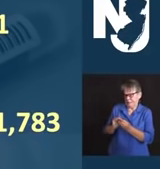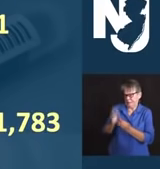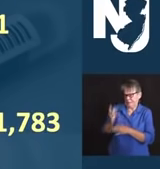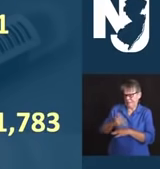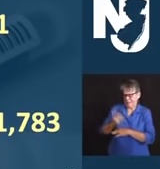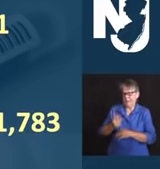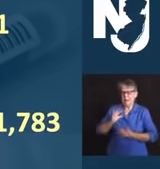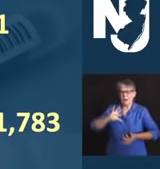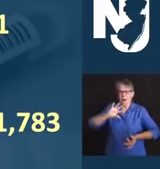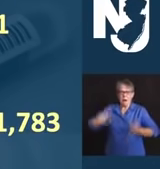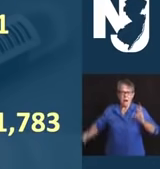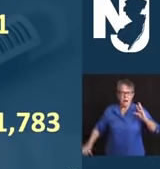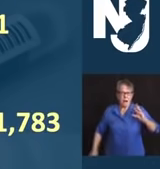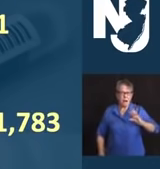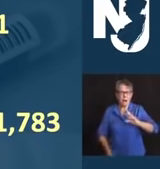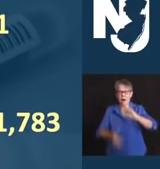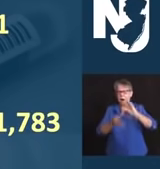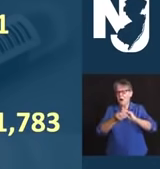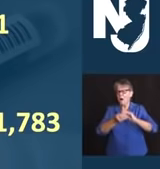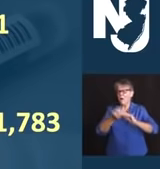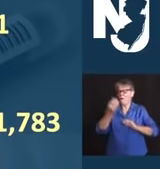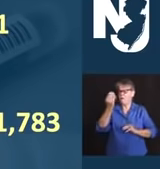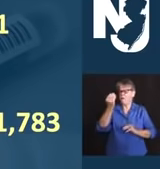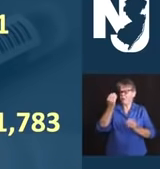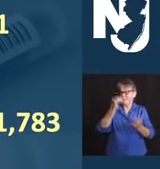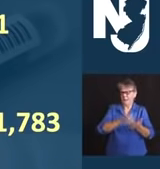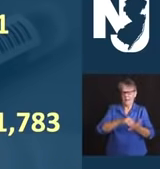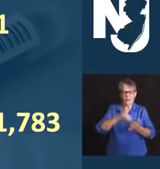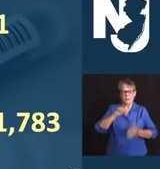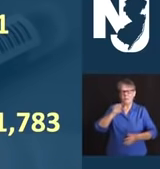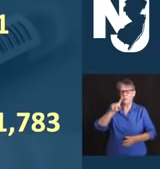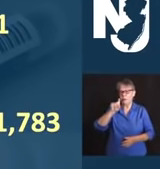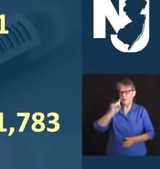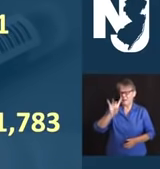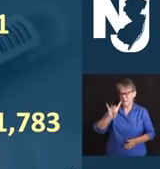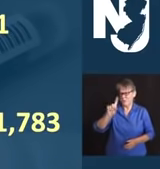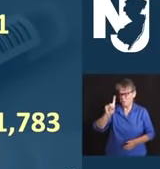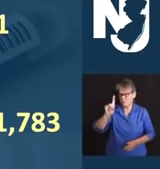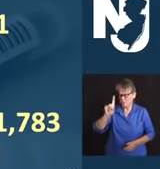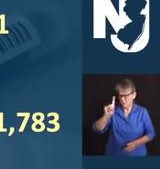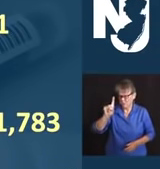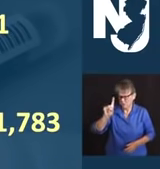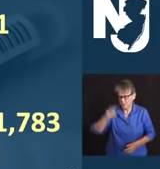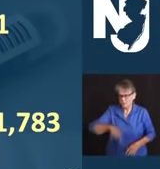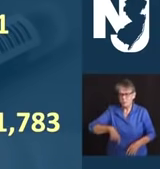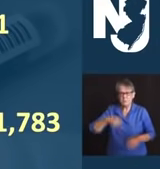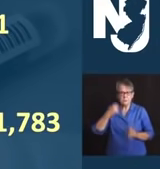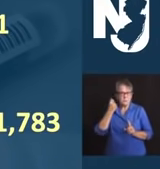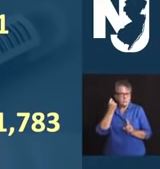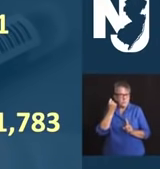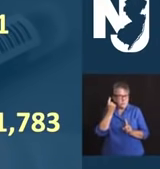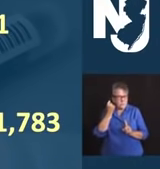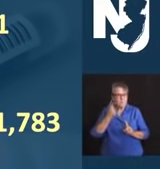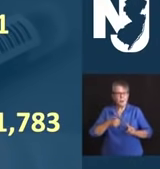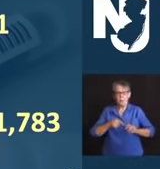14,181 confirmed deaths, and the number of probable deaths has been updated to